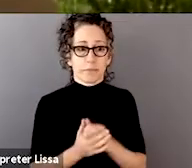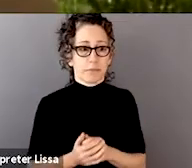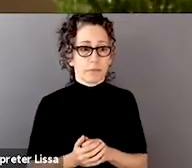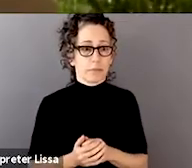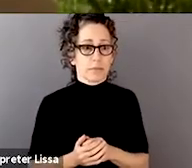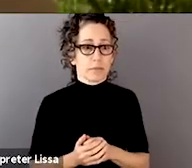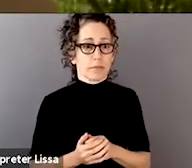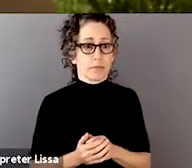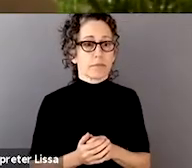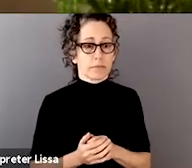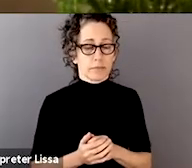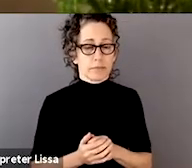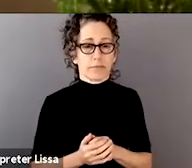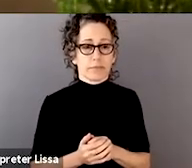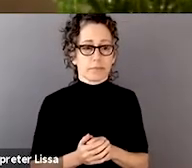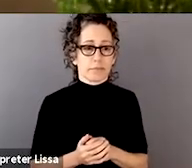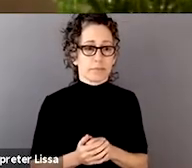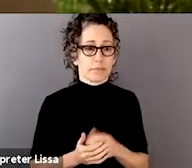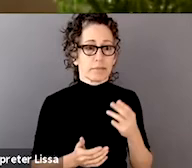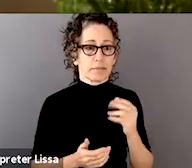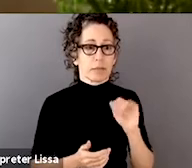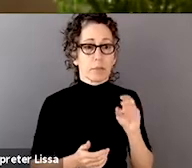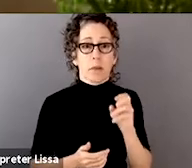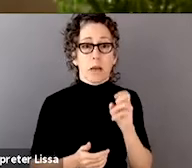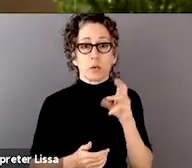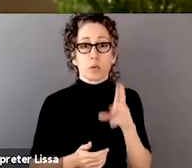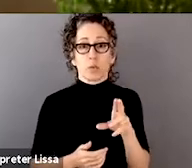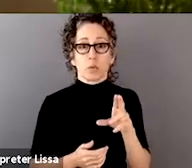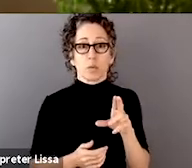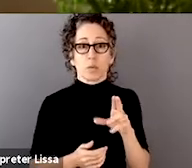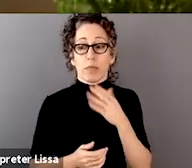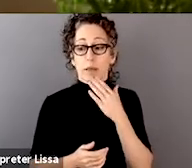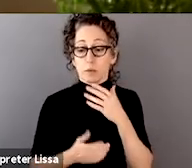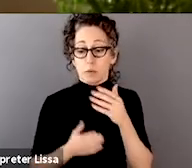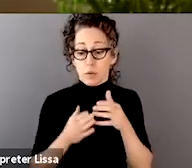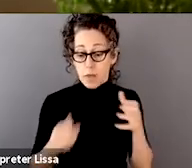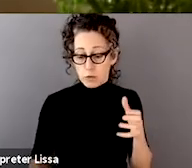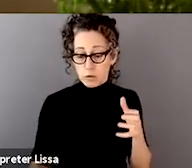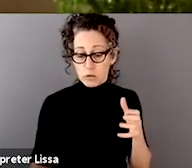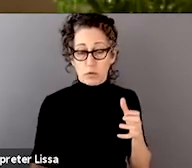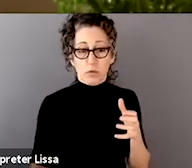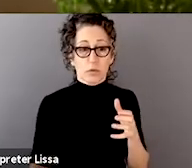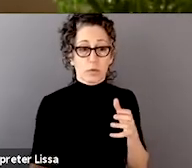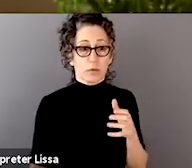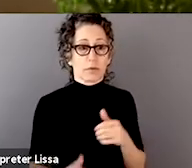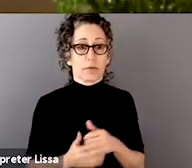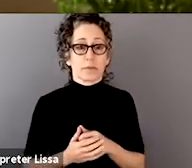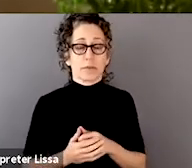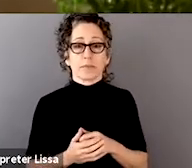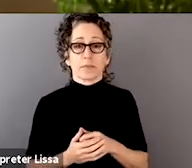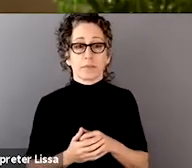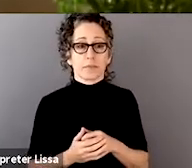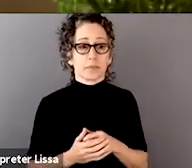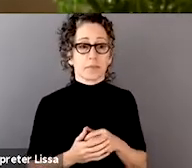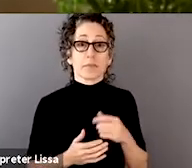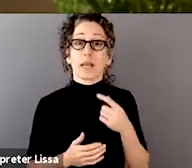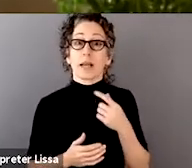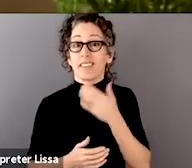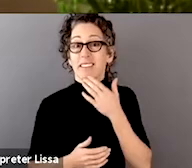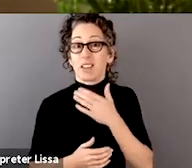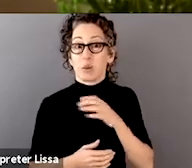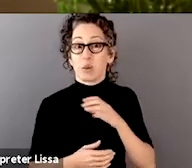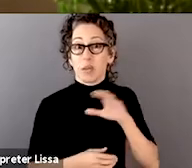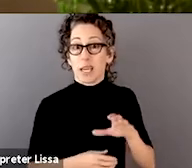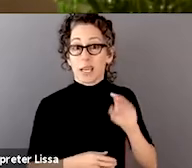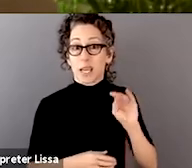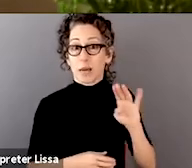Thanks so much, Christian, and nice to see everyone here, and hi to all participants at WiDS Cambridge.